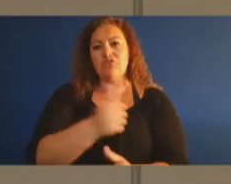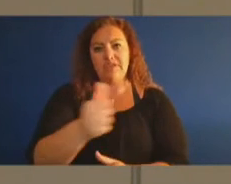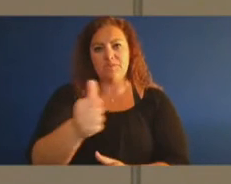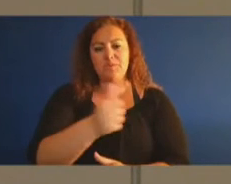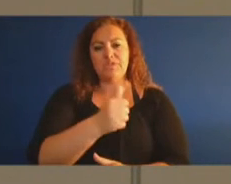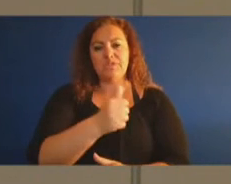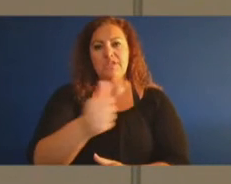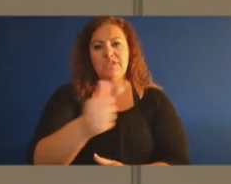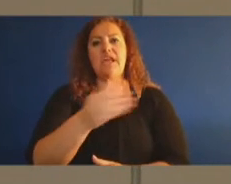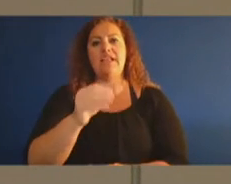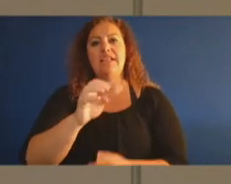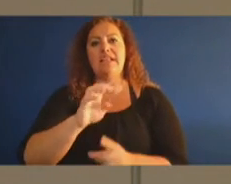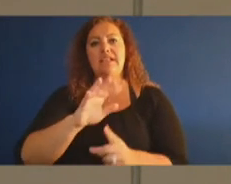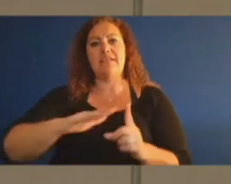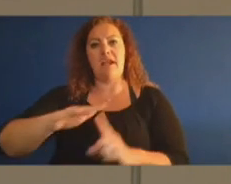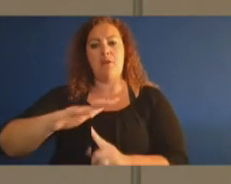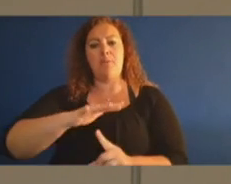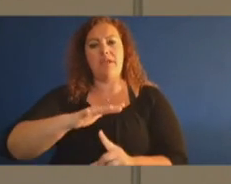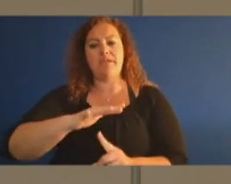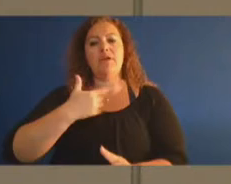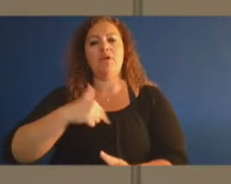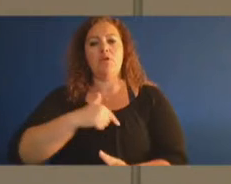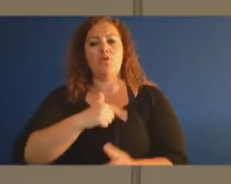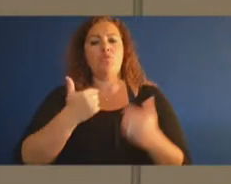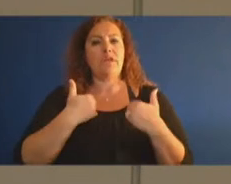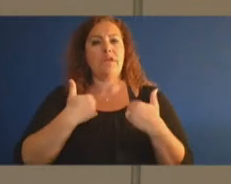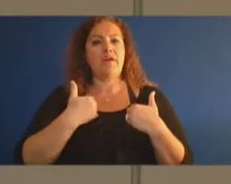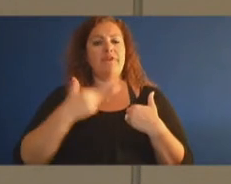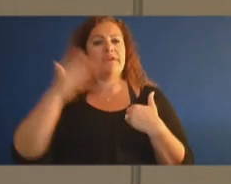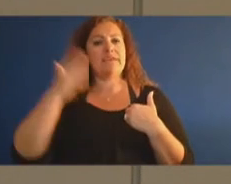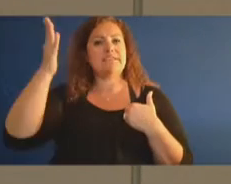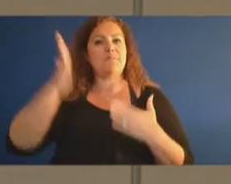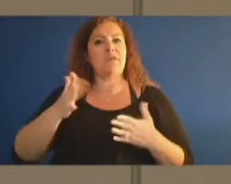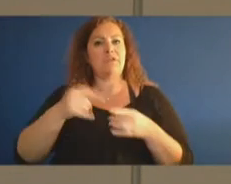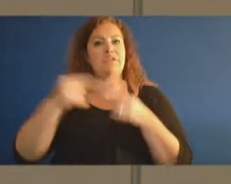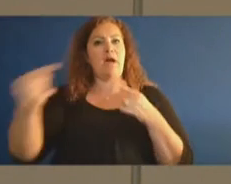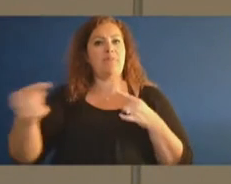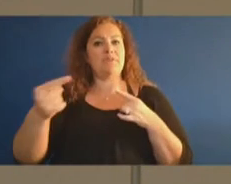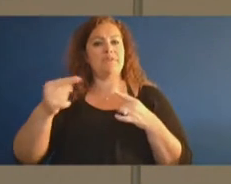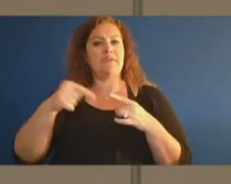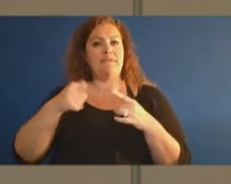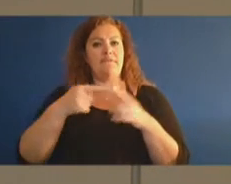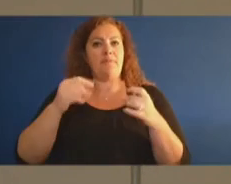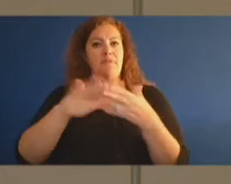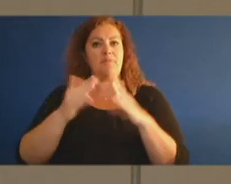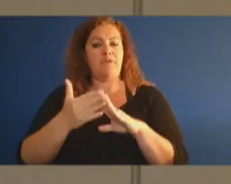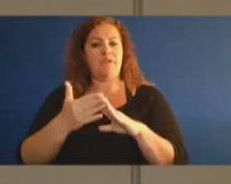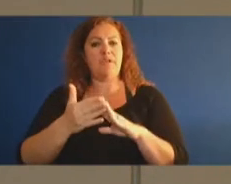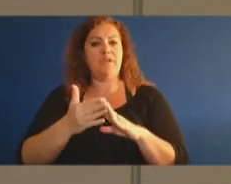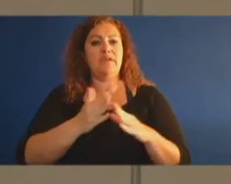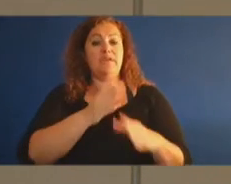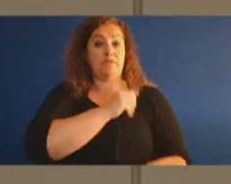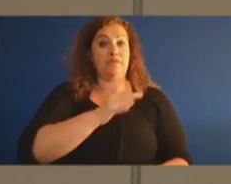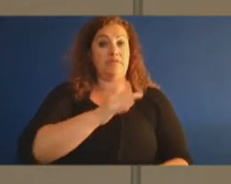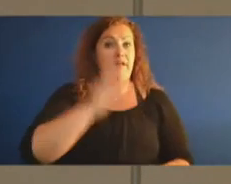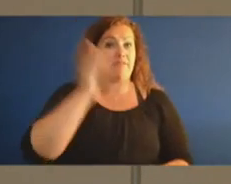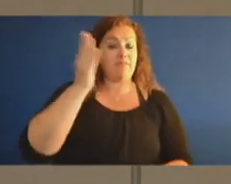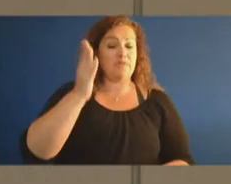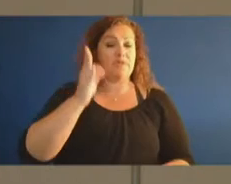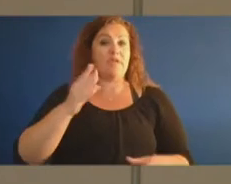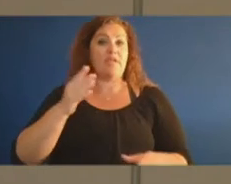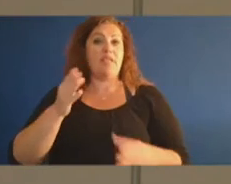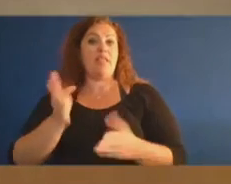and environment we do have speakers in opposition from the community so after staff's presentation the petitioner will have 10